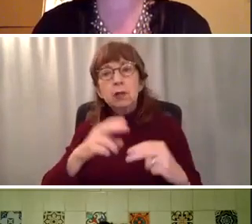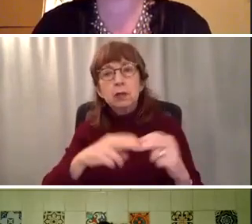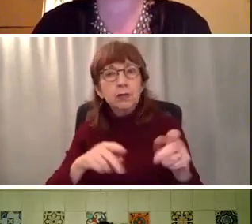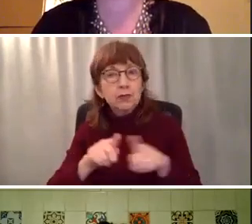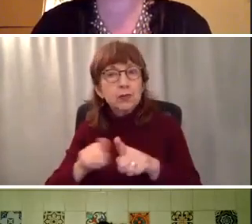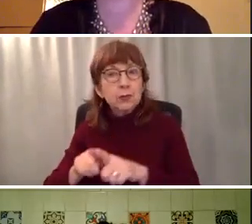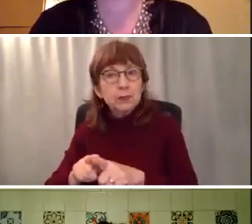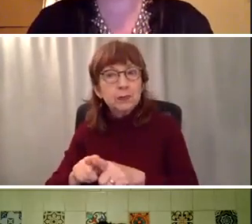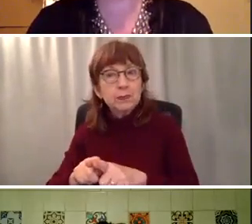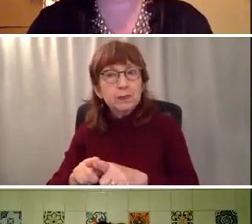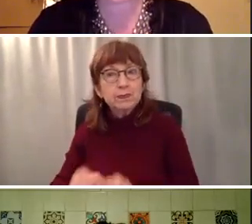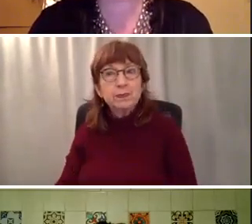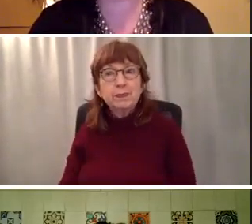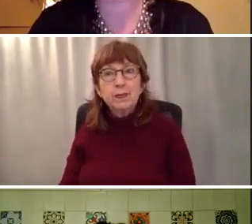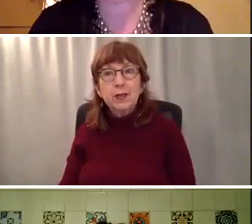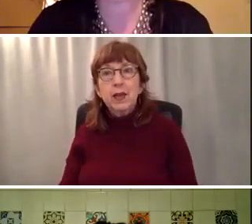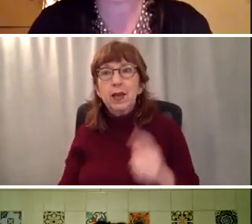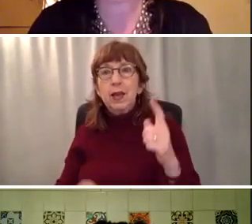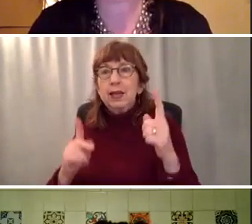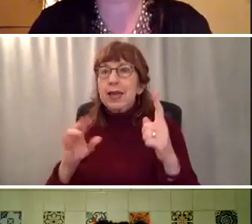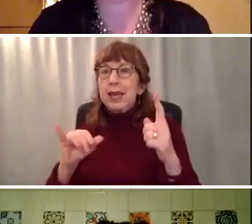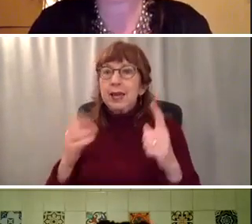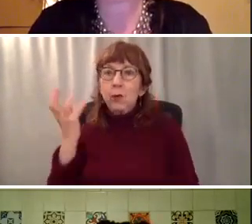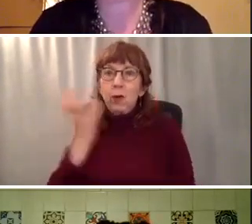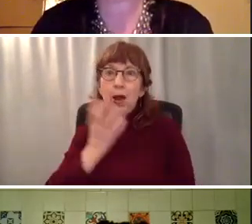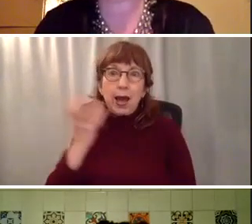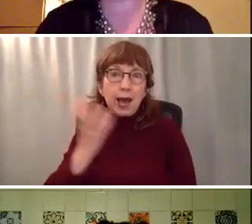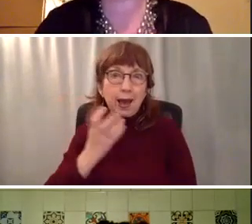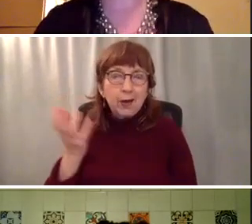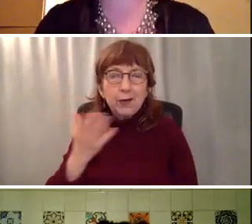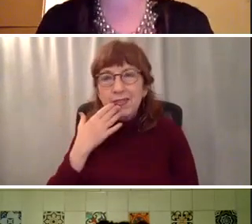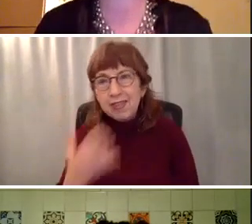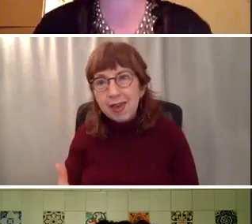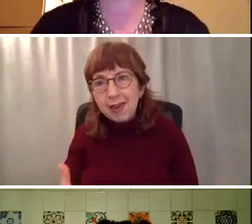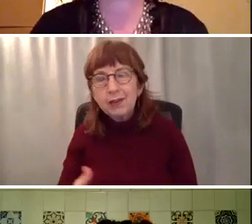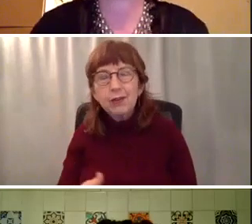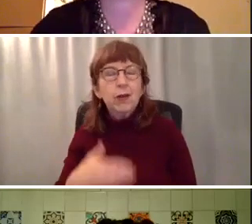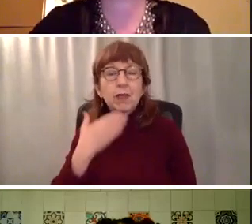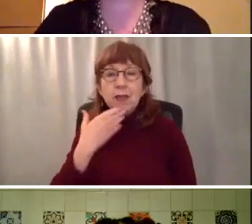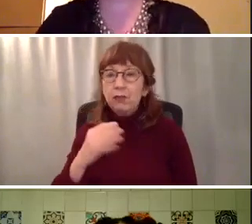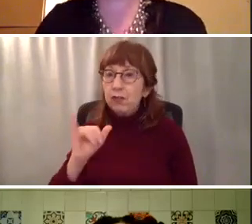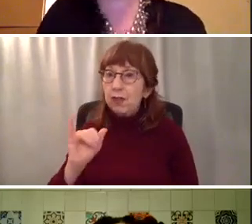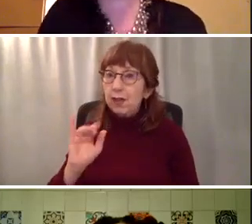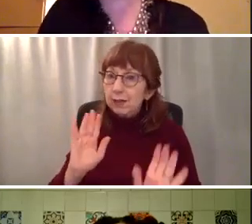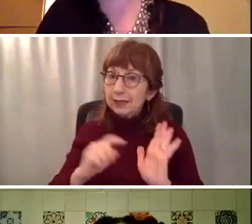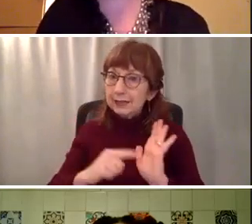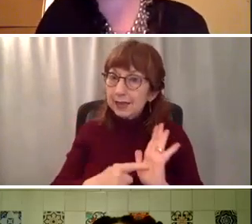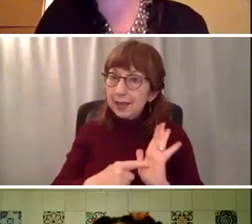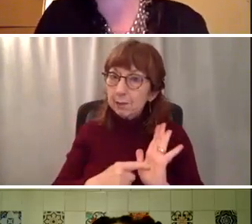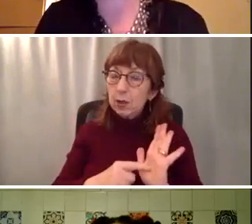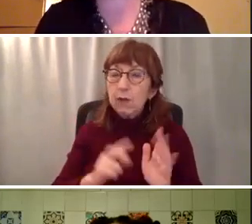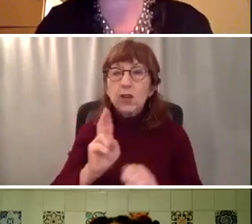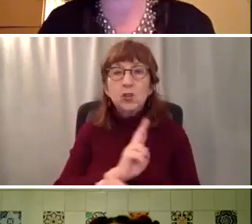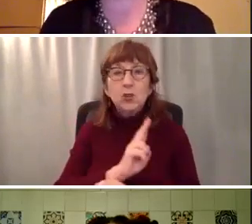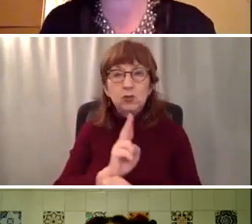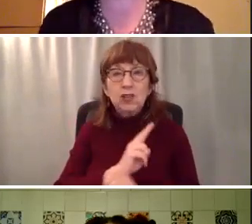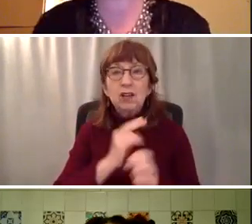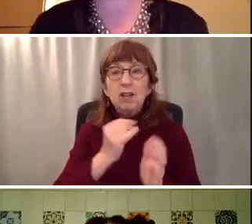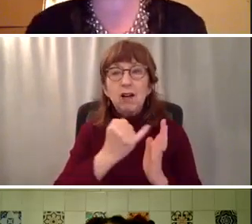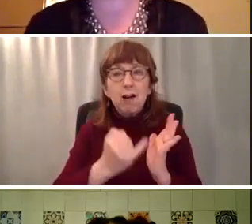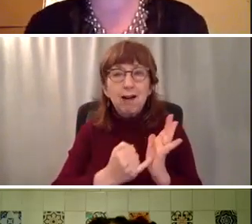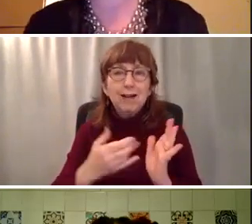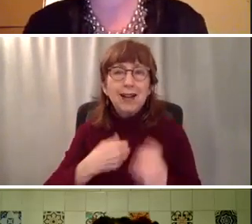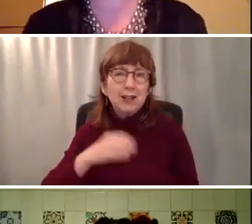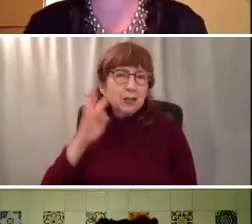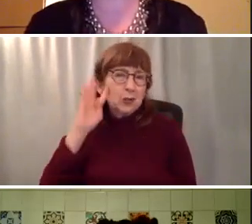Thank you, Kate. Wow, thank you, Mo. Thank you for that example of using our art, using our